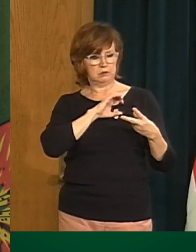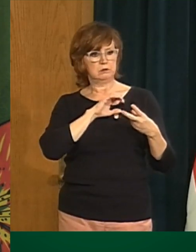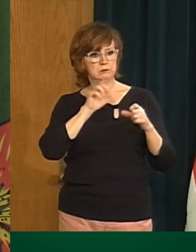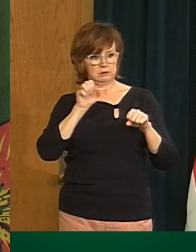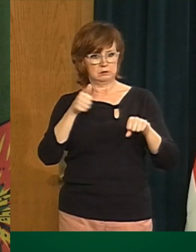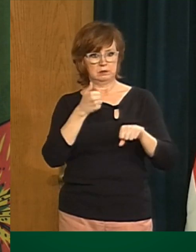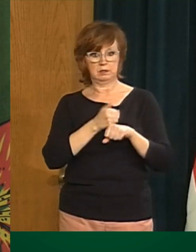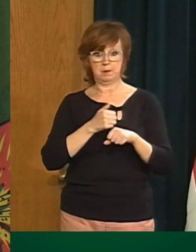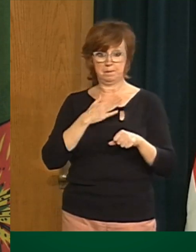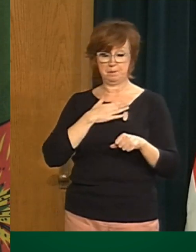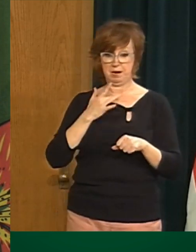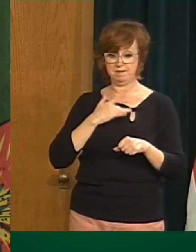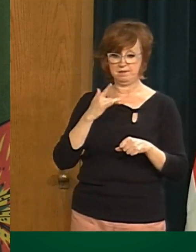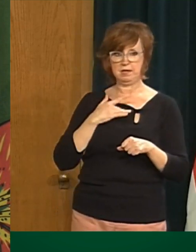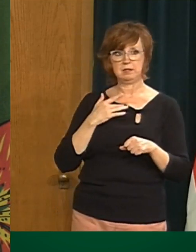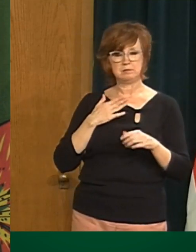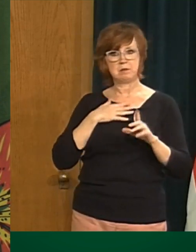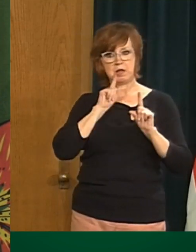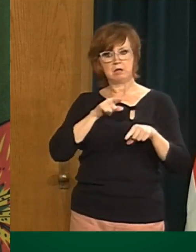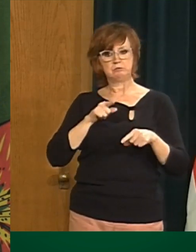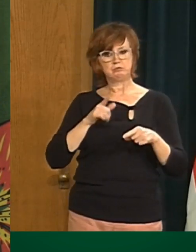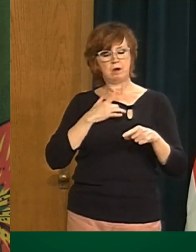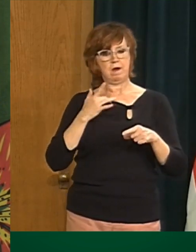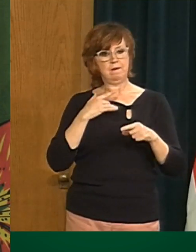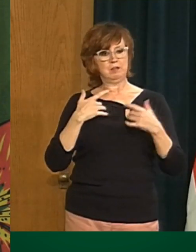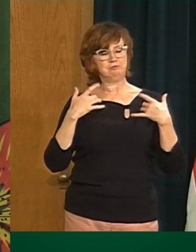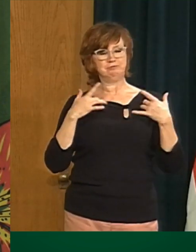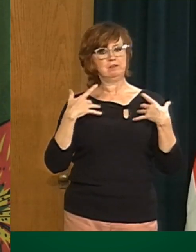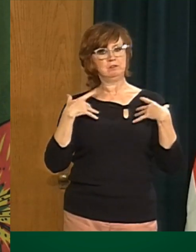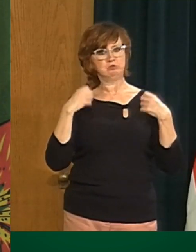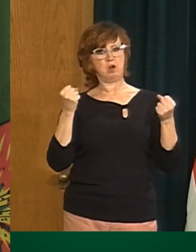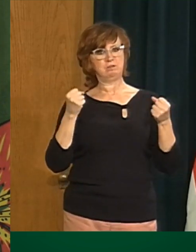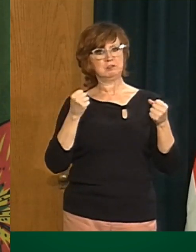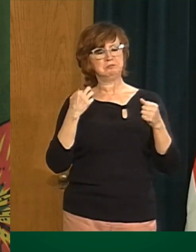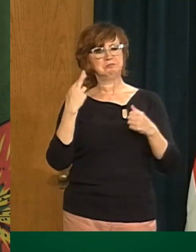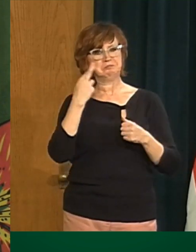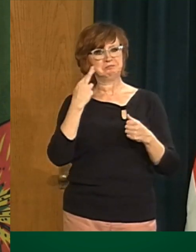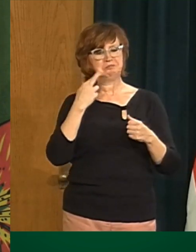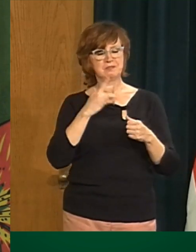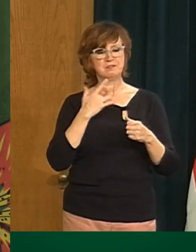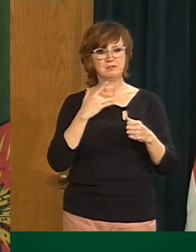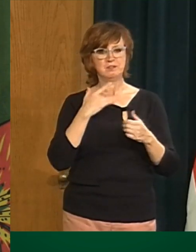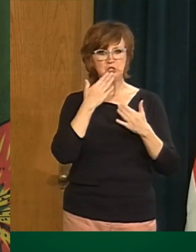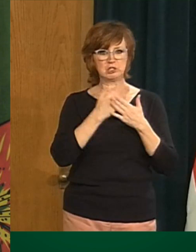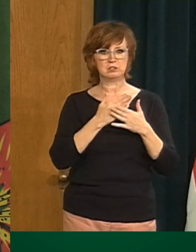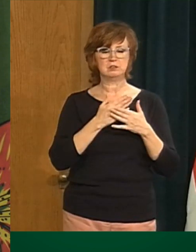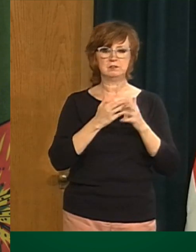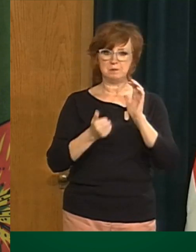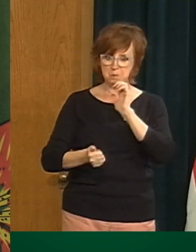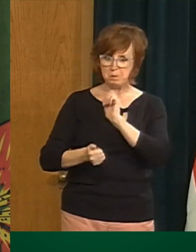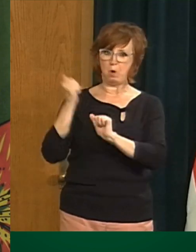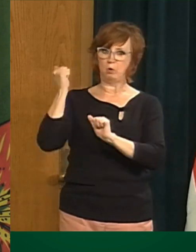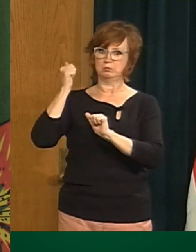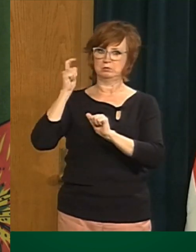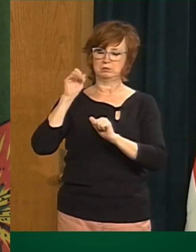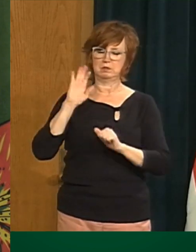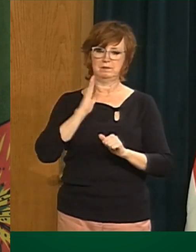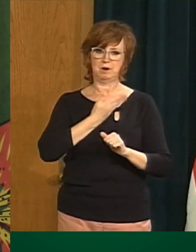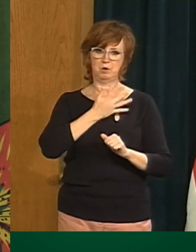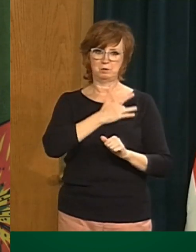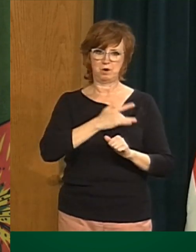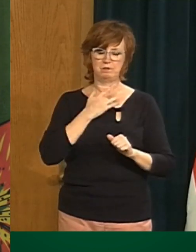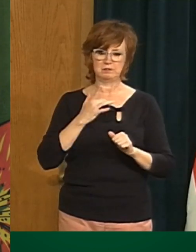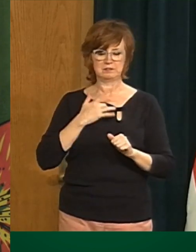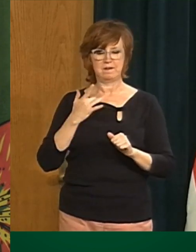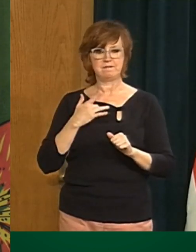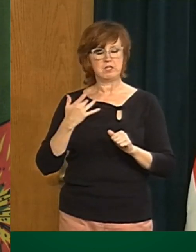am feeling quite confident on behalf of the vast majority of communities in this province as we take this step